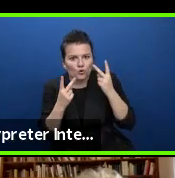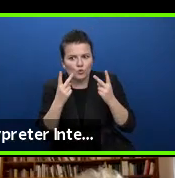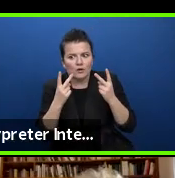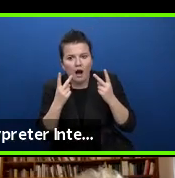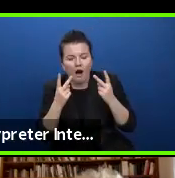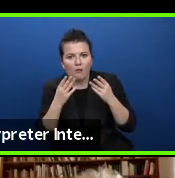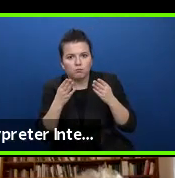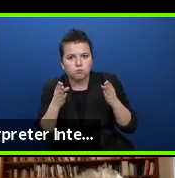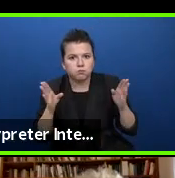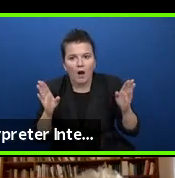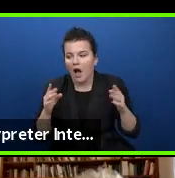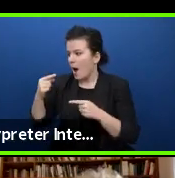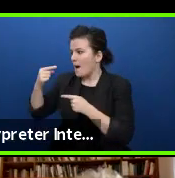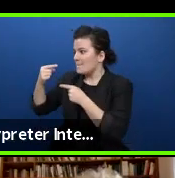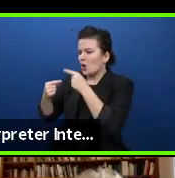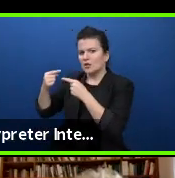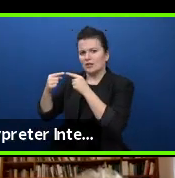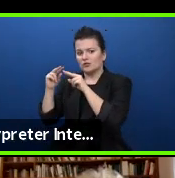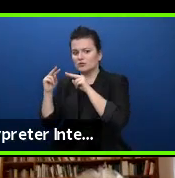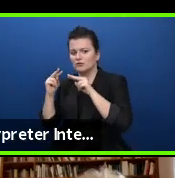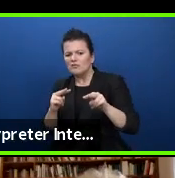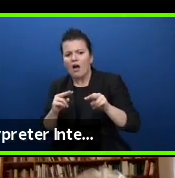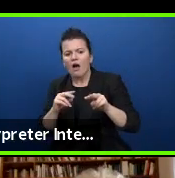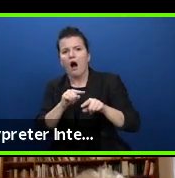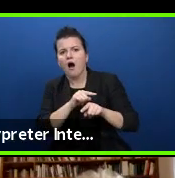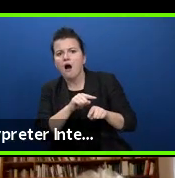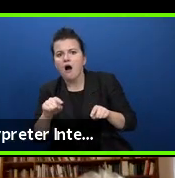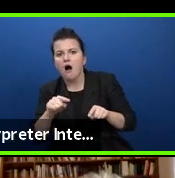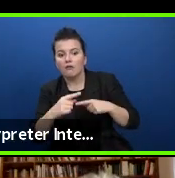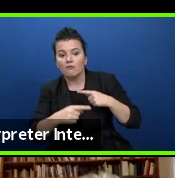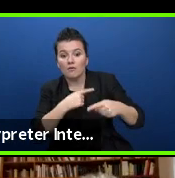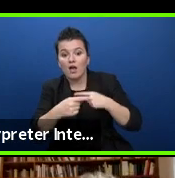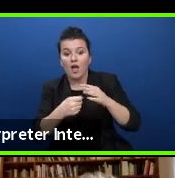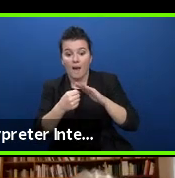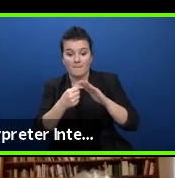the politicians look at what is happening after the